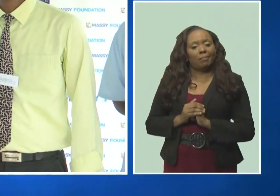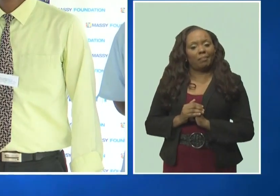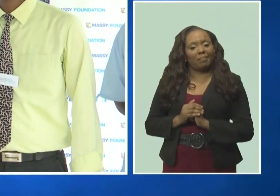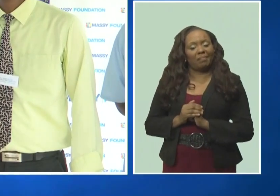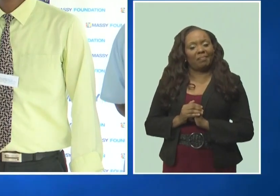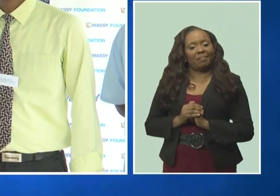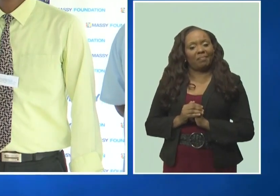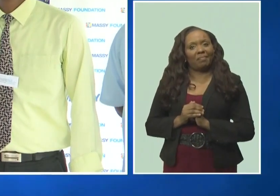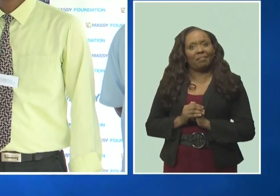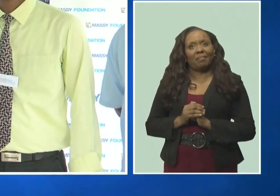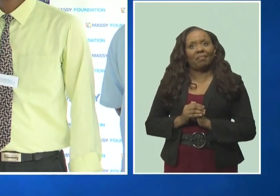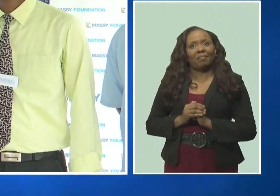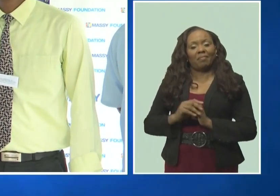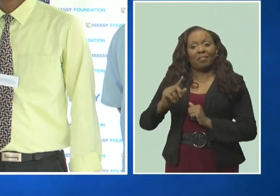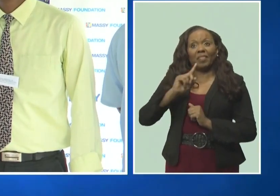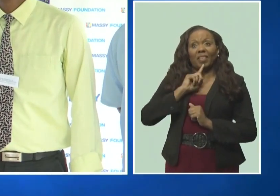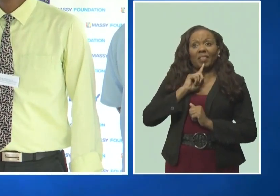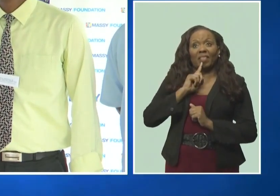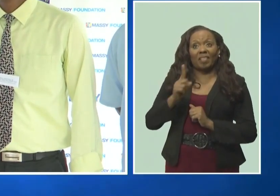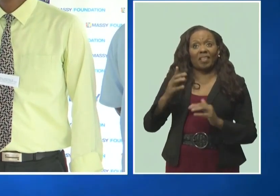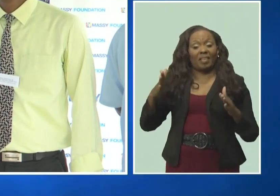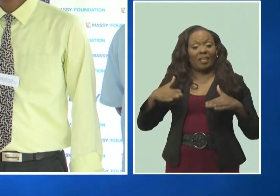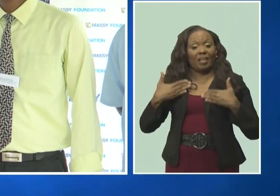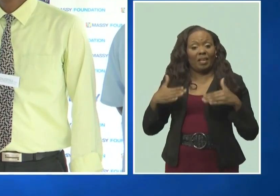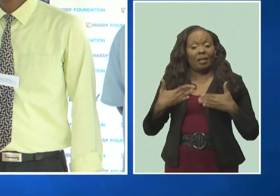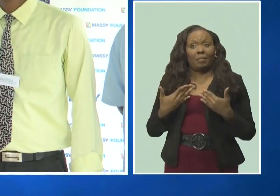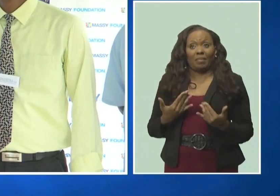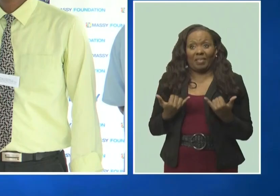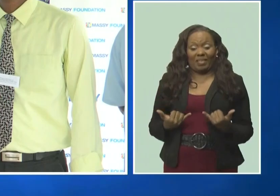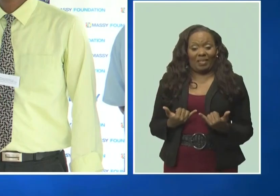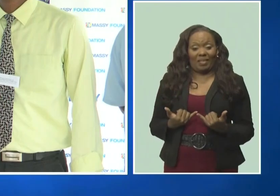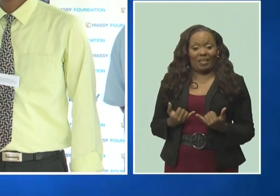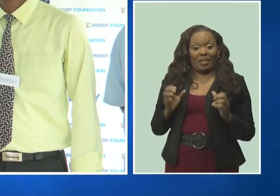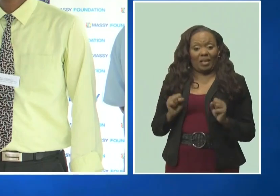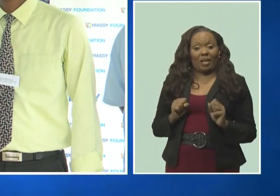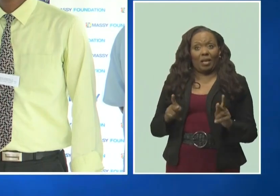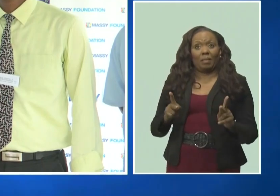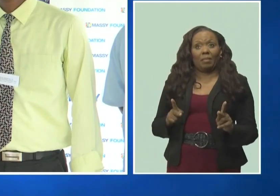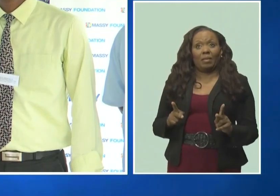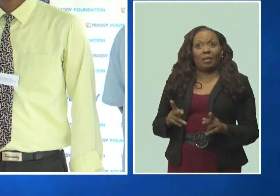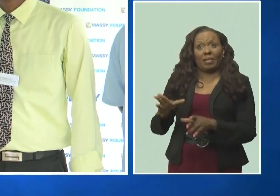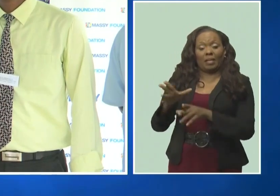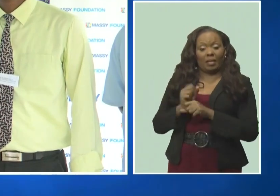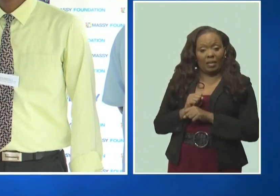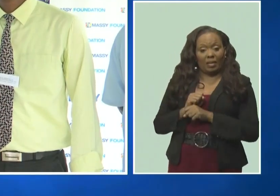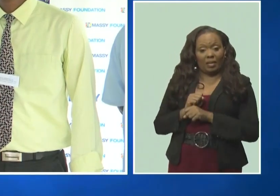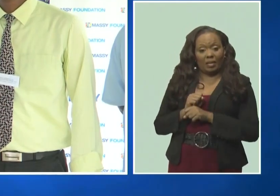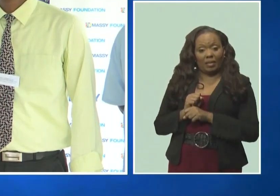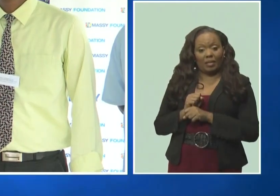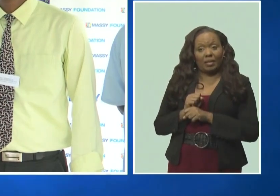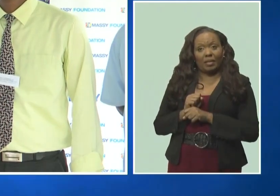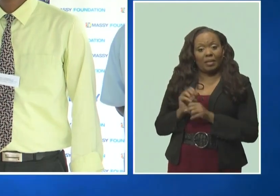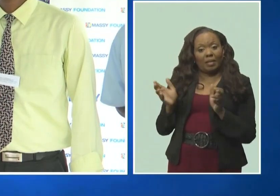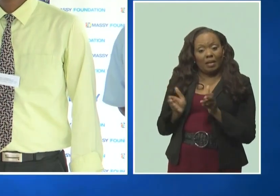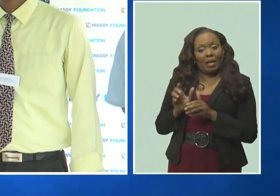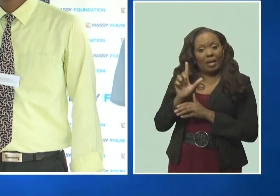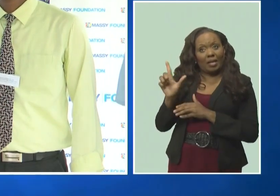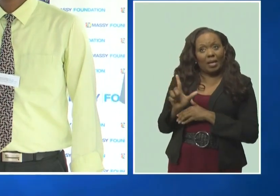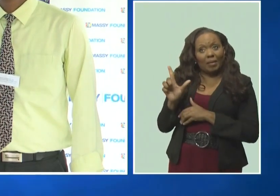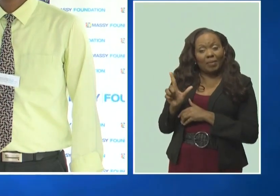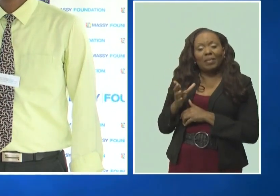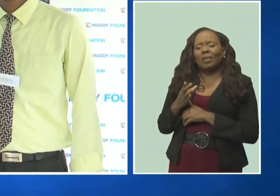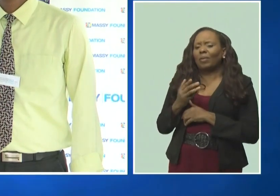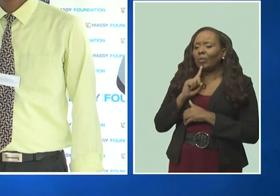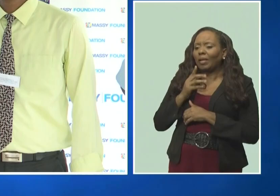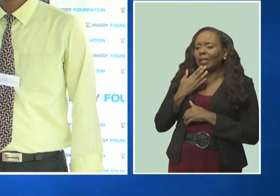really happy when we had this opportunity to receive this mini library to Susie and all the others.